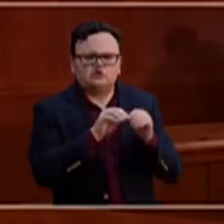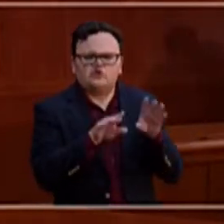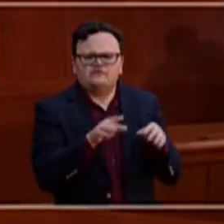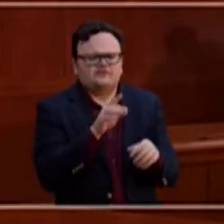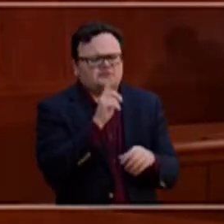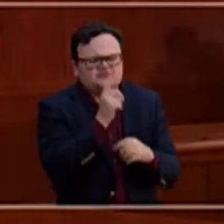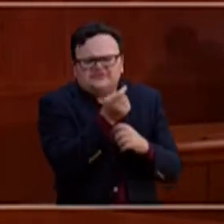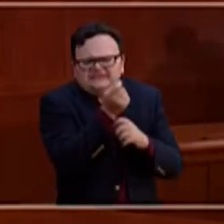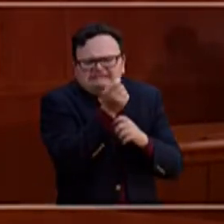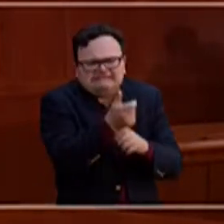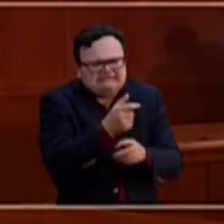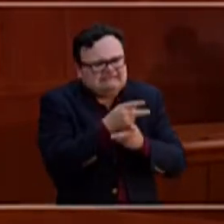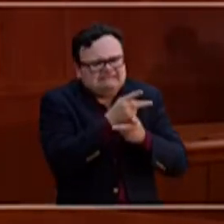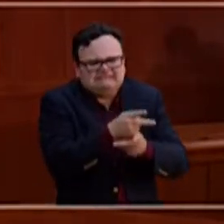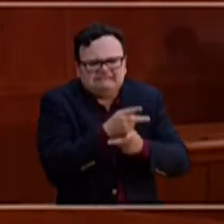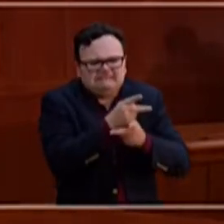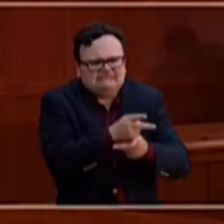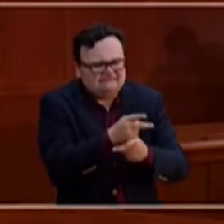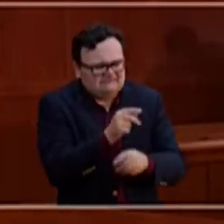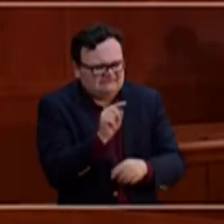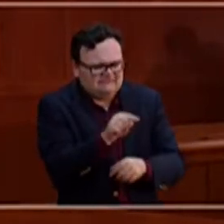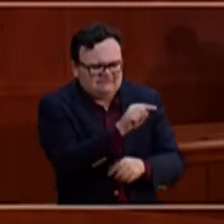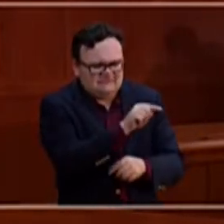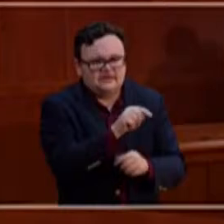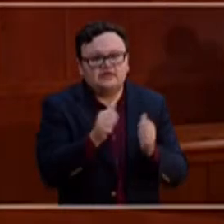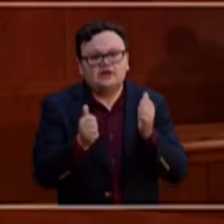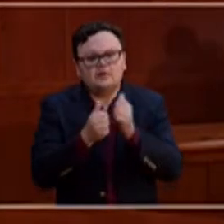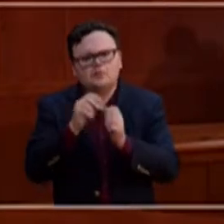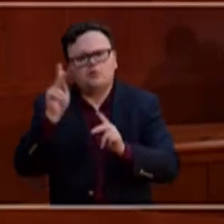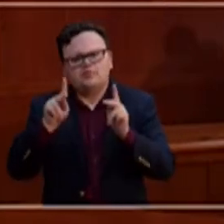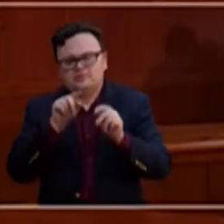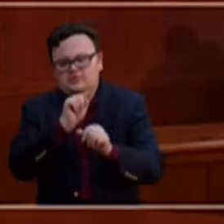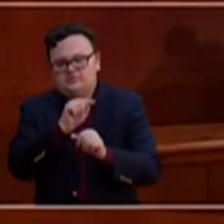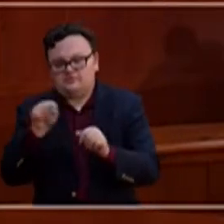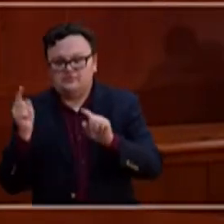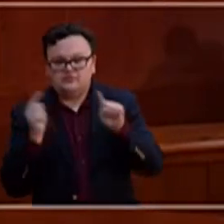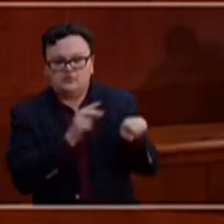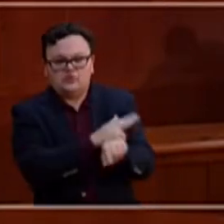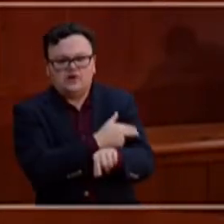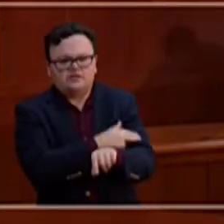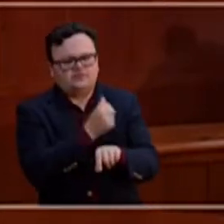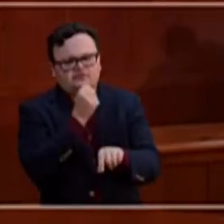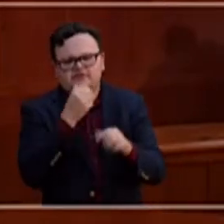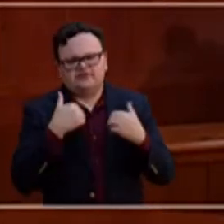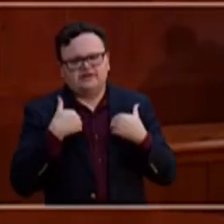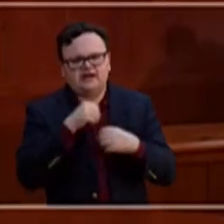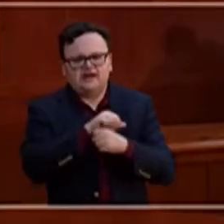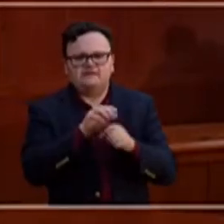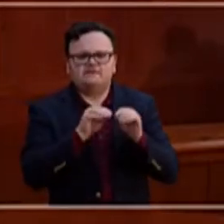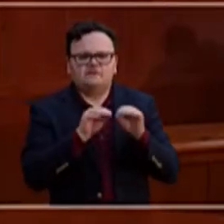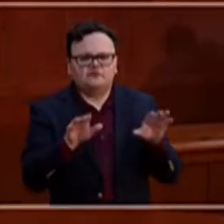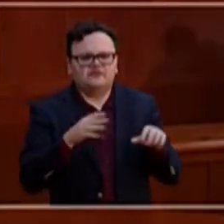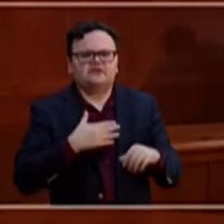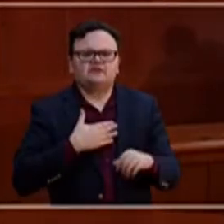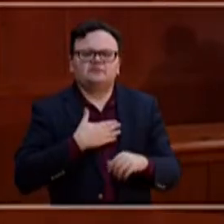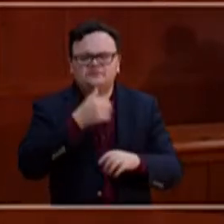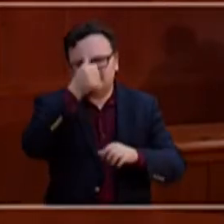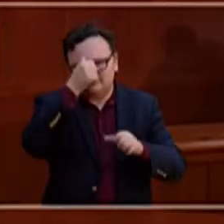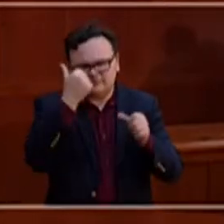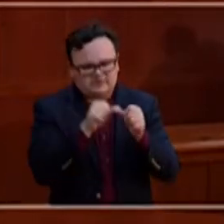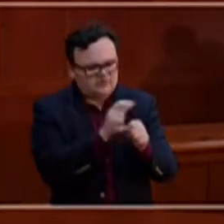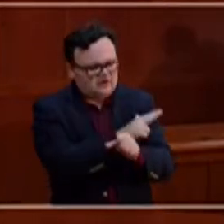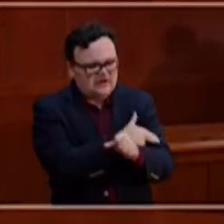want to continue to stress that message and just make sure people know it's safe to go in, get the care that you need, and